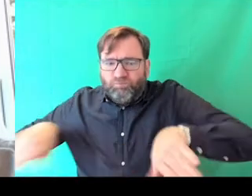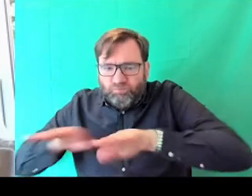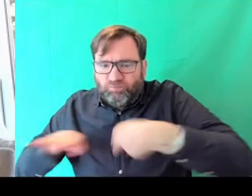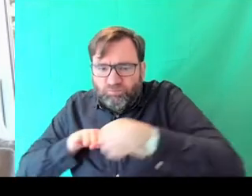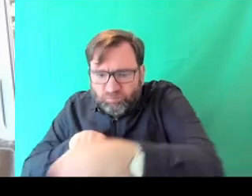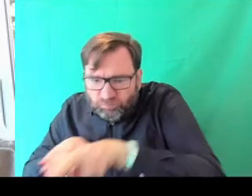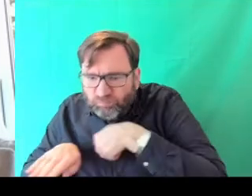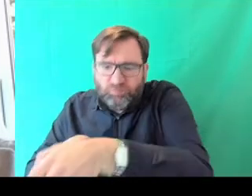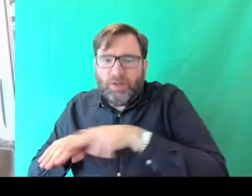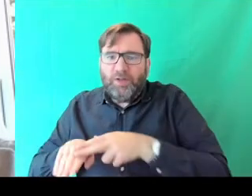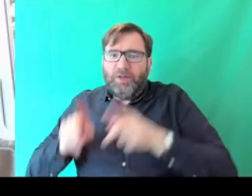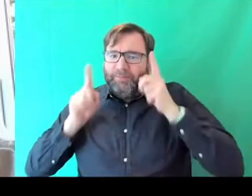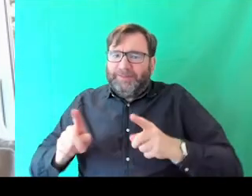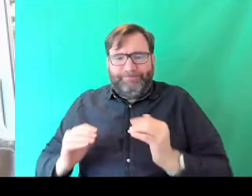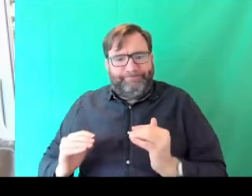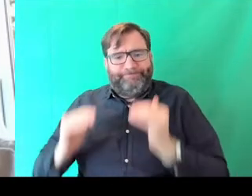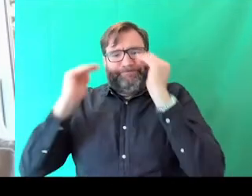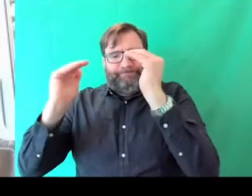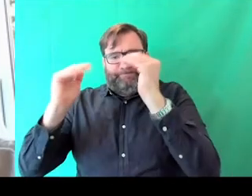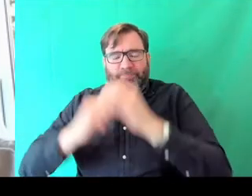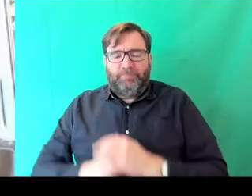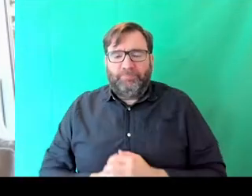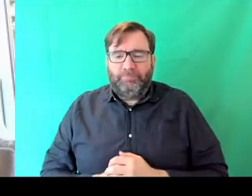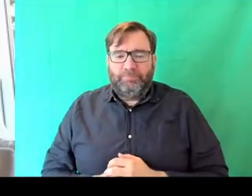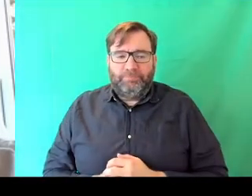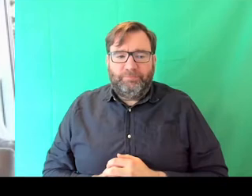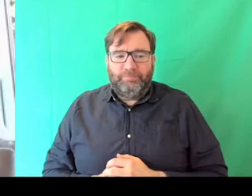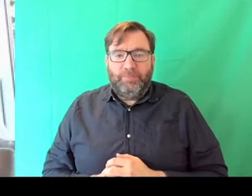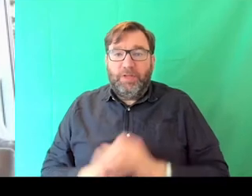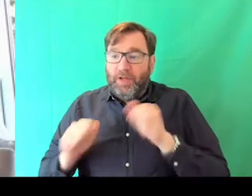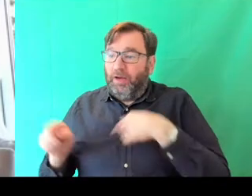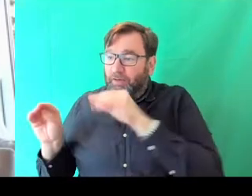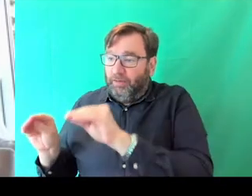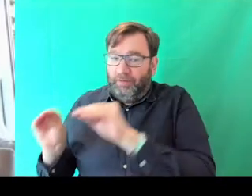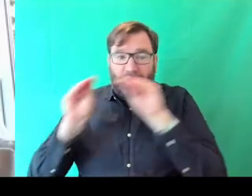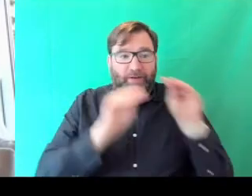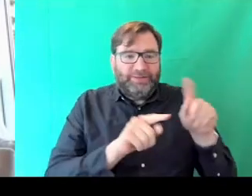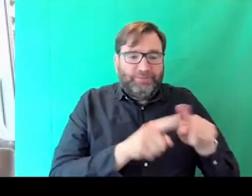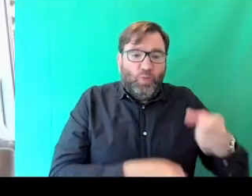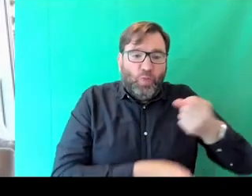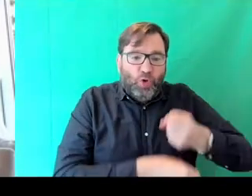been really a useful asset in my day-to-day role.